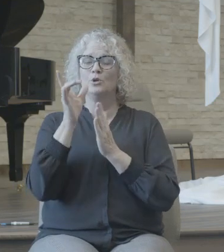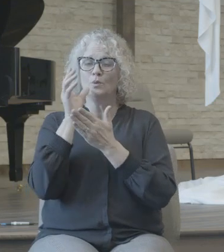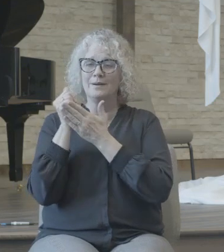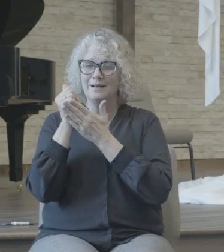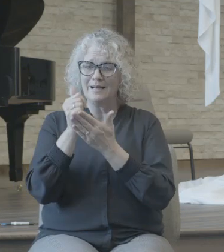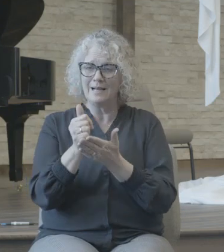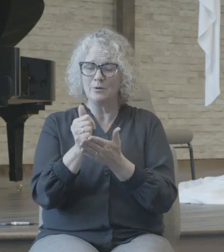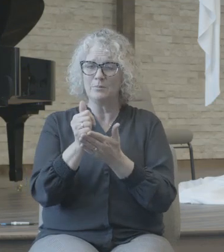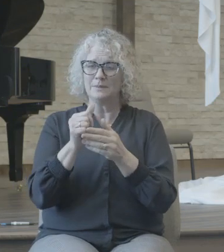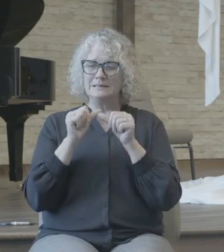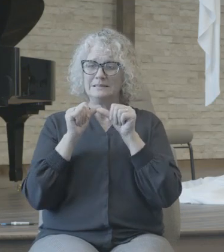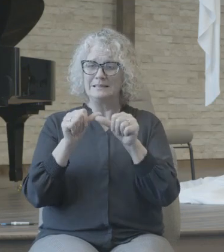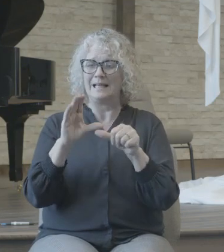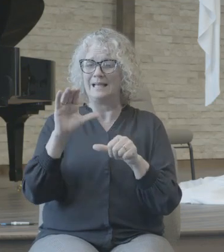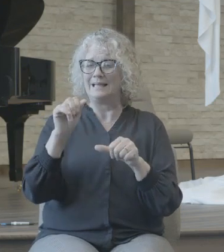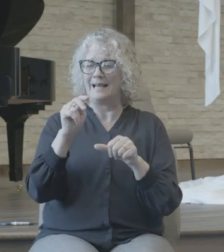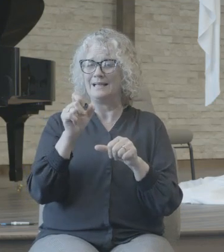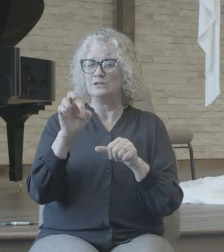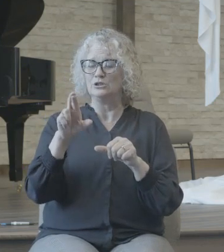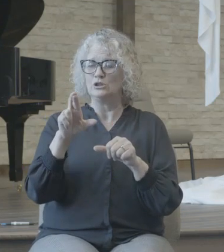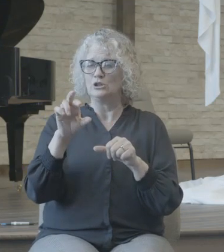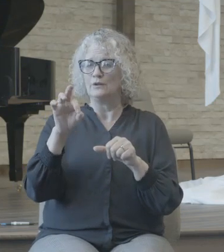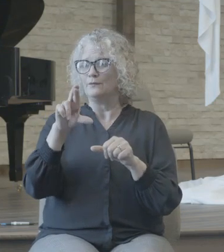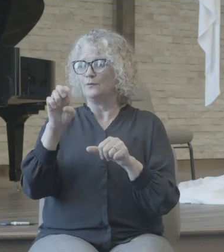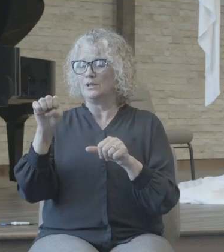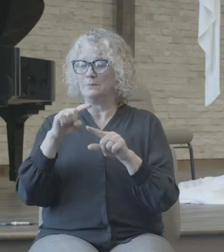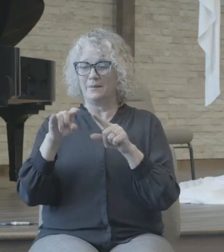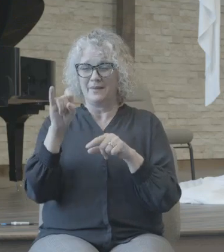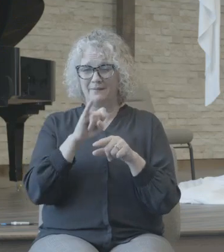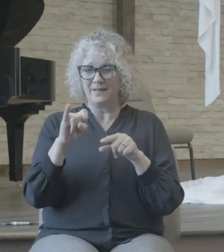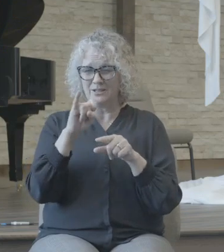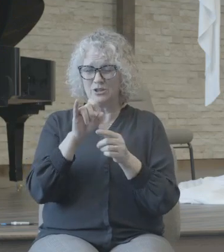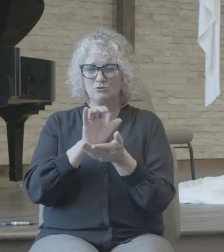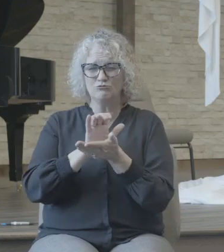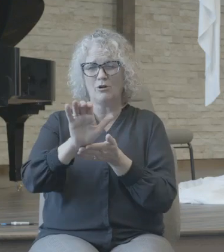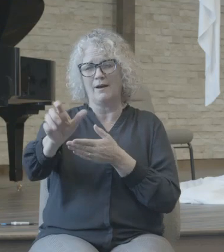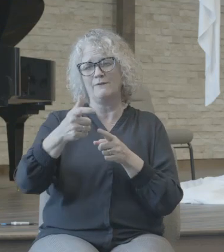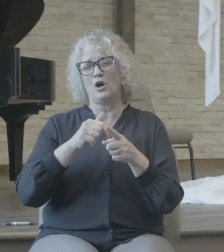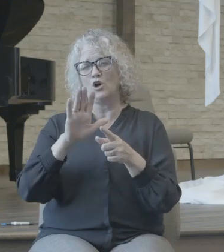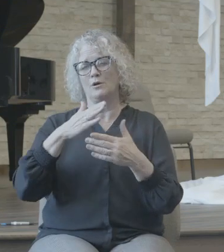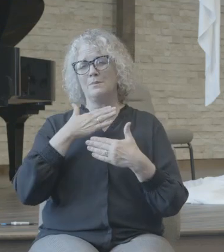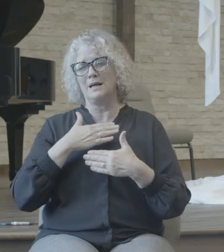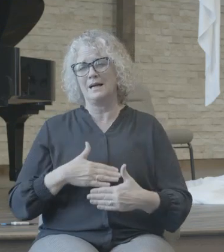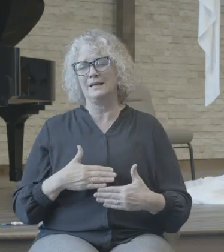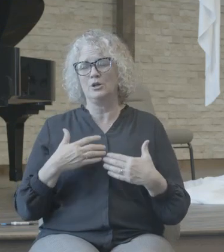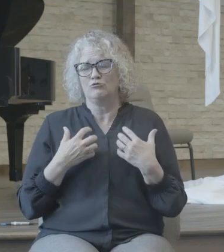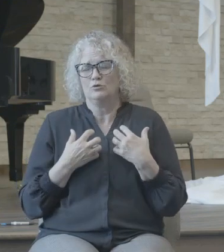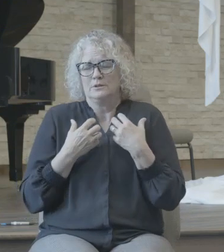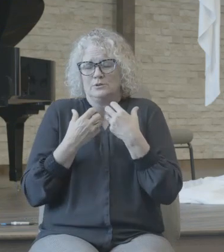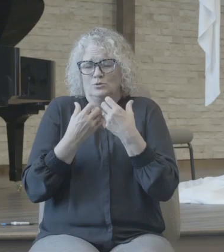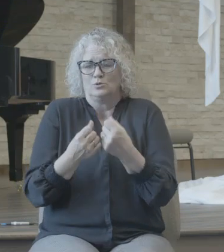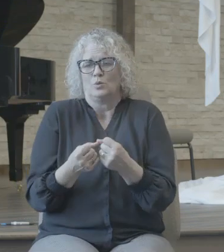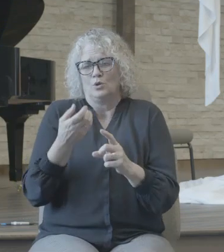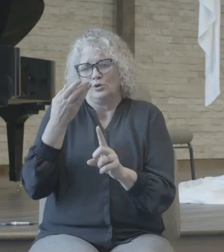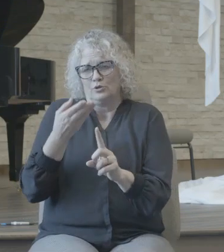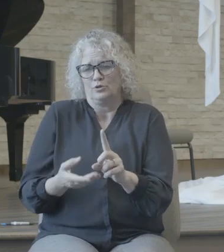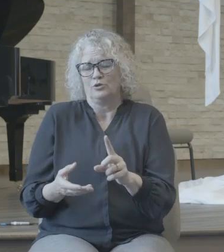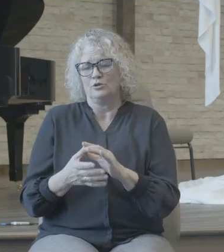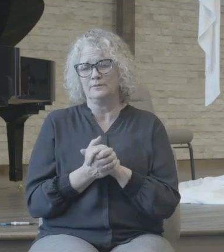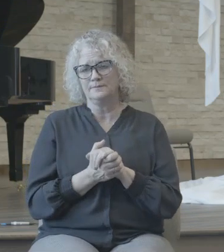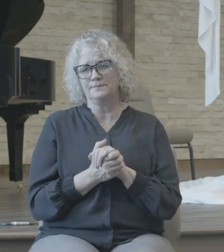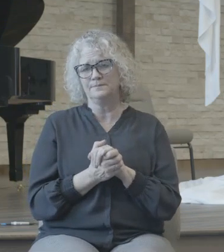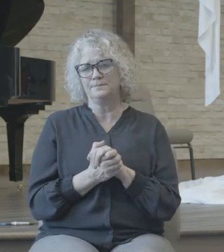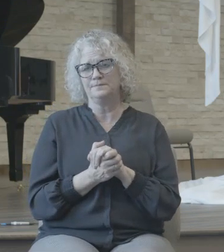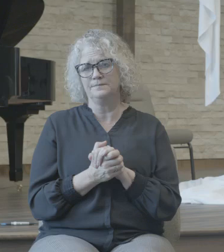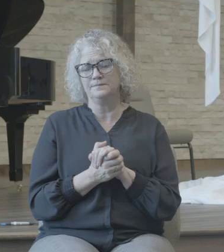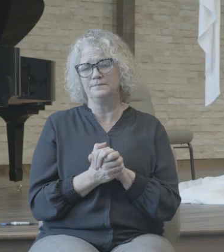remain cancer-free, but drive the infections from her body and restore her to health. Then